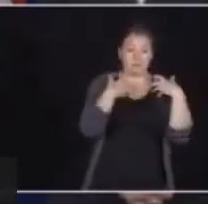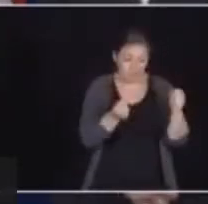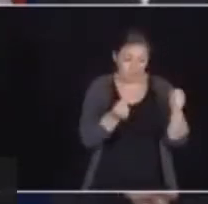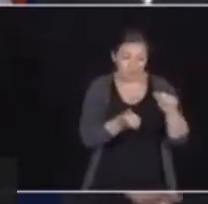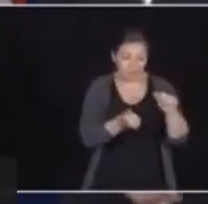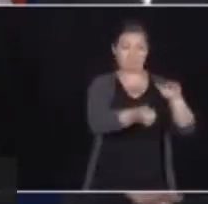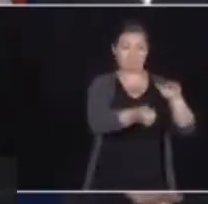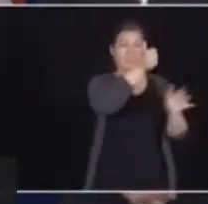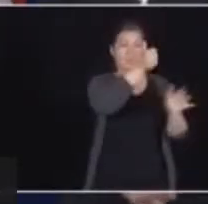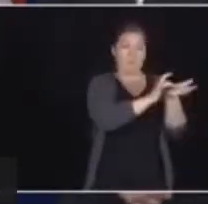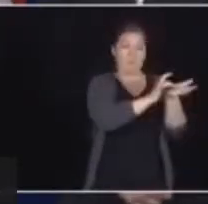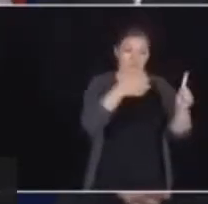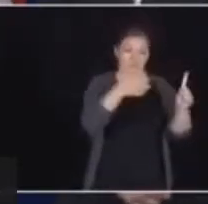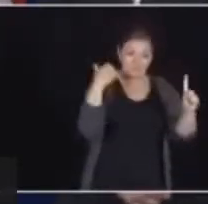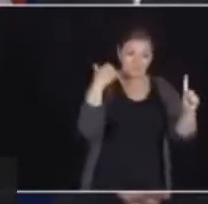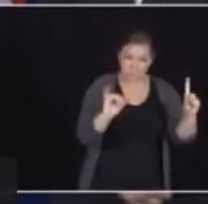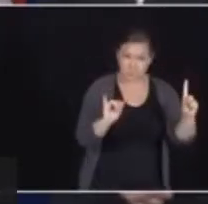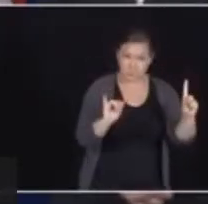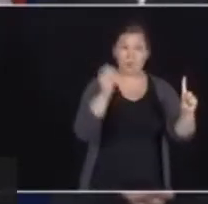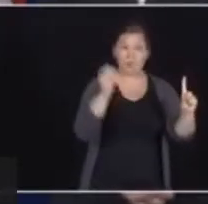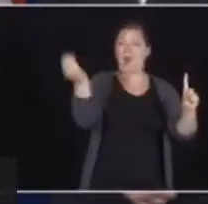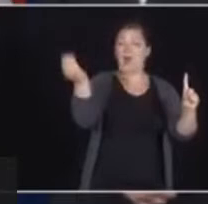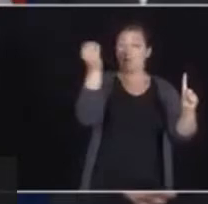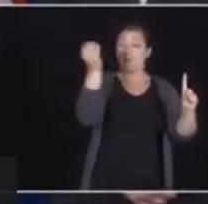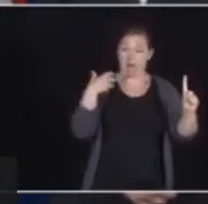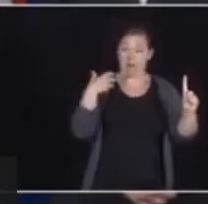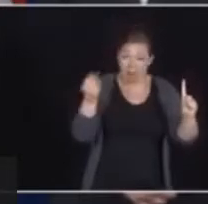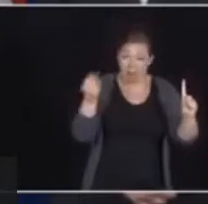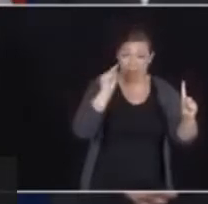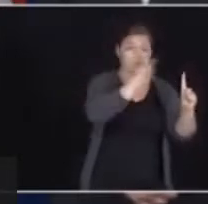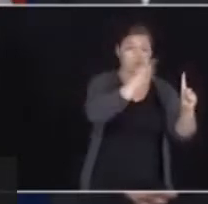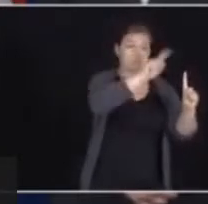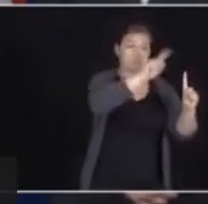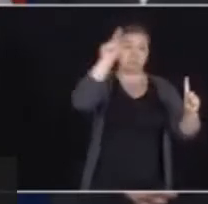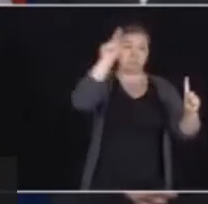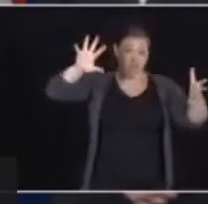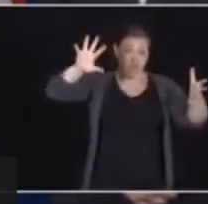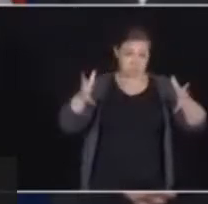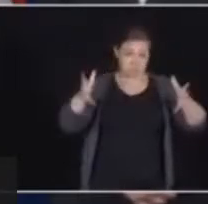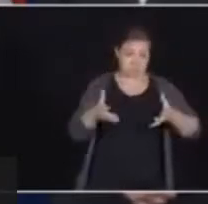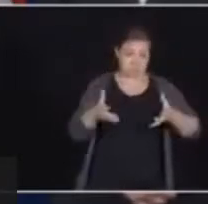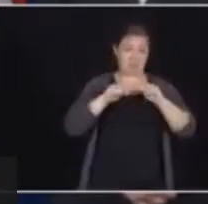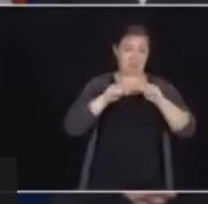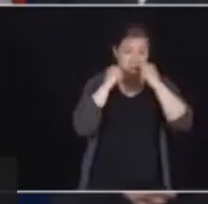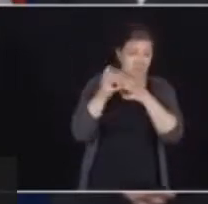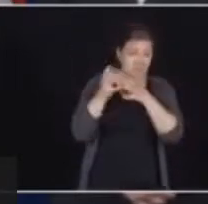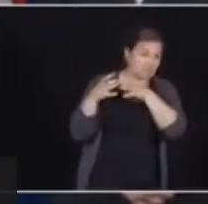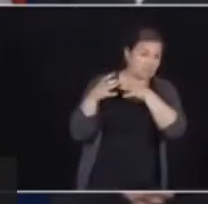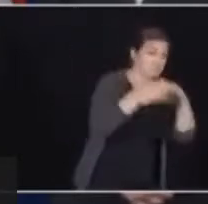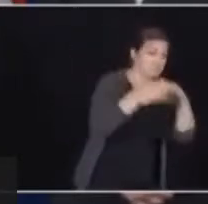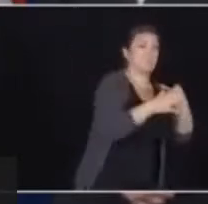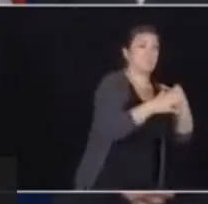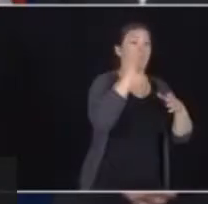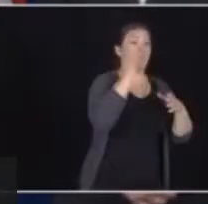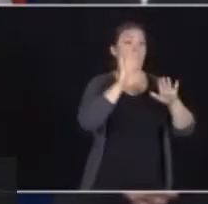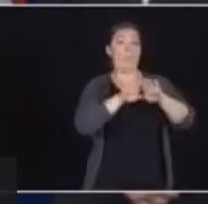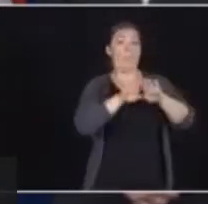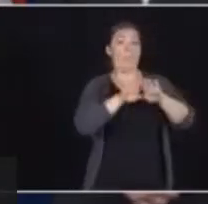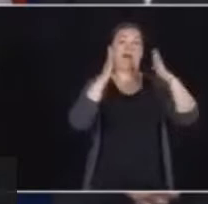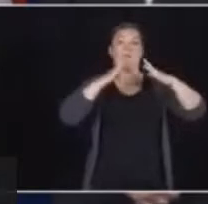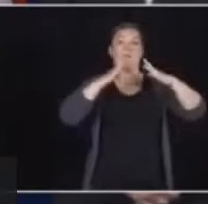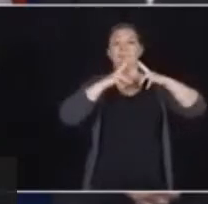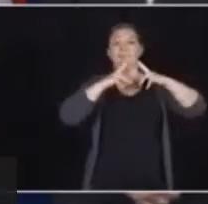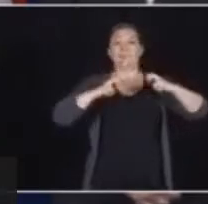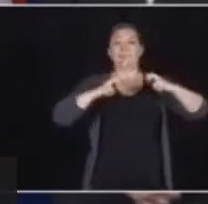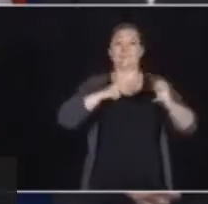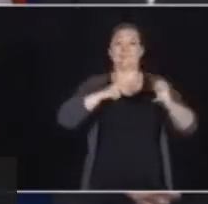with teams that we've been sending in there. We did have an assessment center opened up in Leamington. We didn't see the volumes of people coming there, so